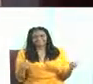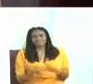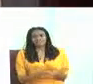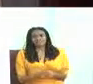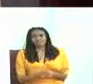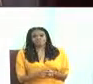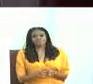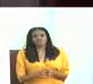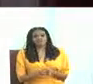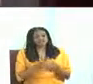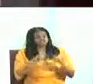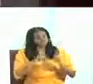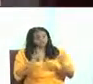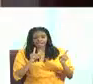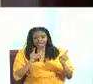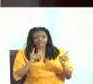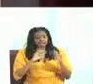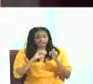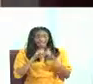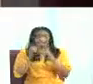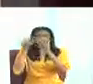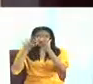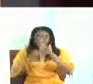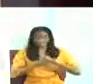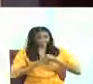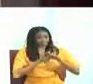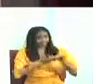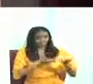But as it comes, I'll give it to you.